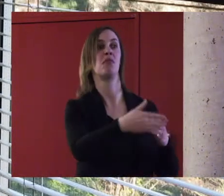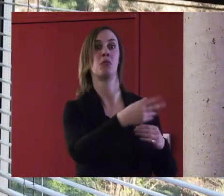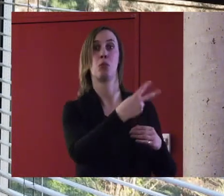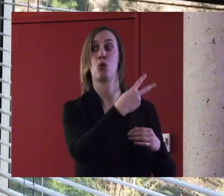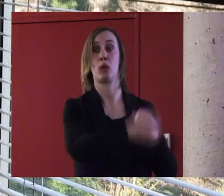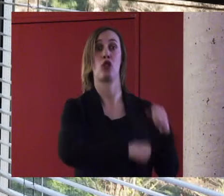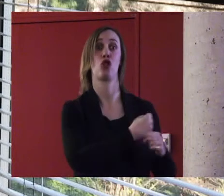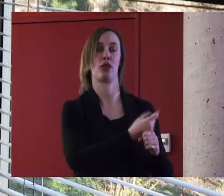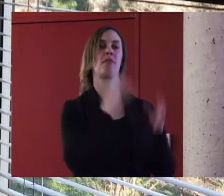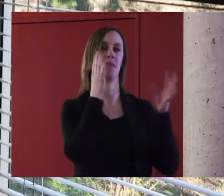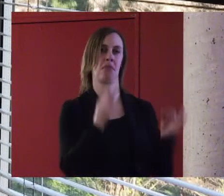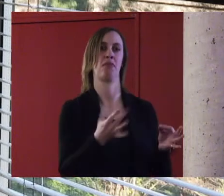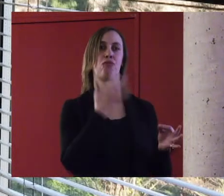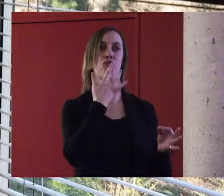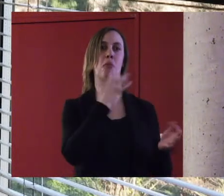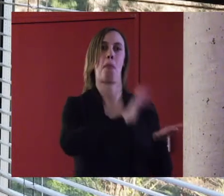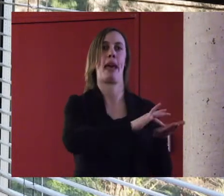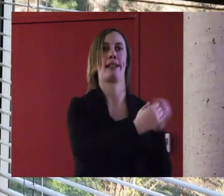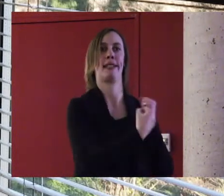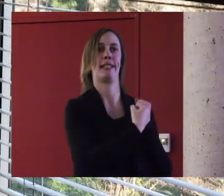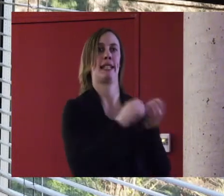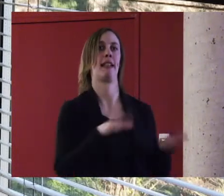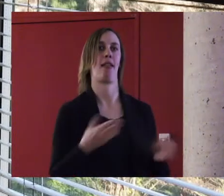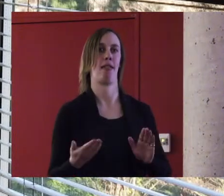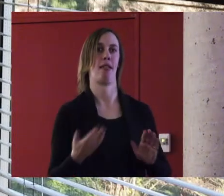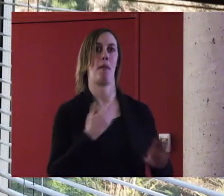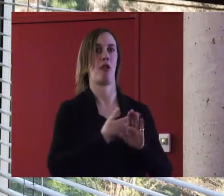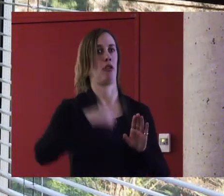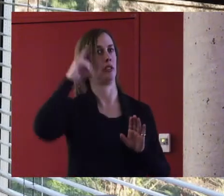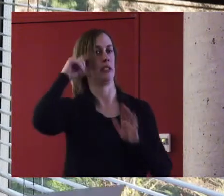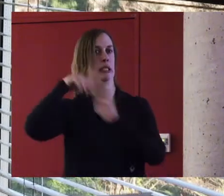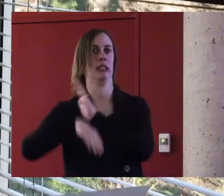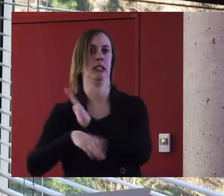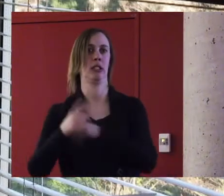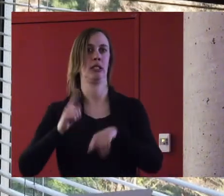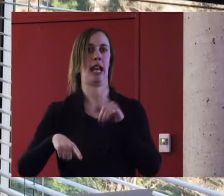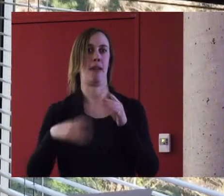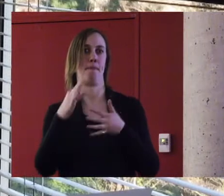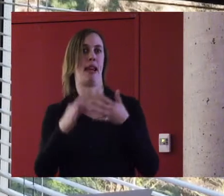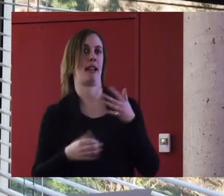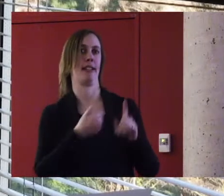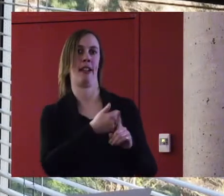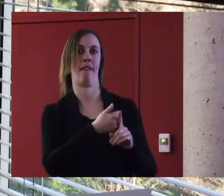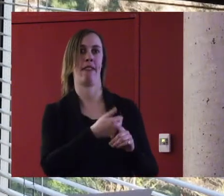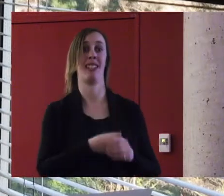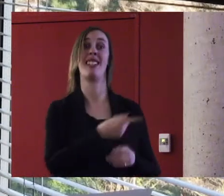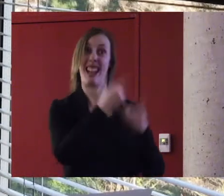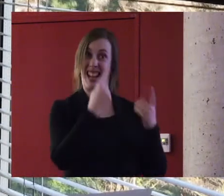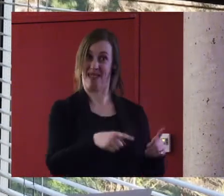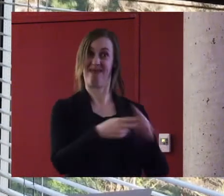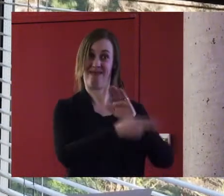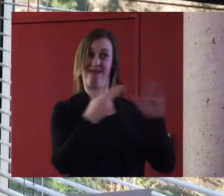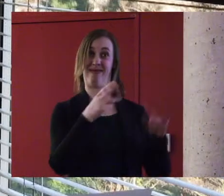before she would lose her mental capacity to choose. Ellen had been warehoused. If she had been able